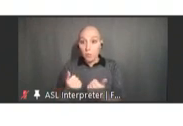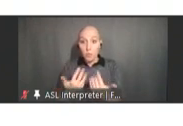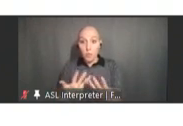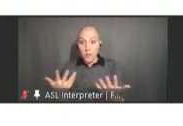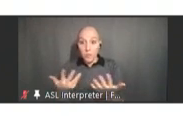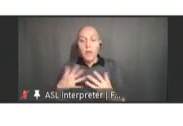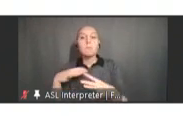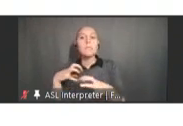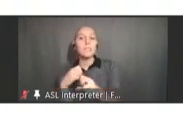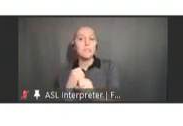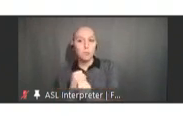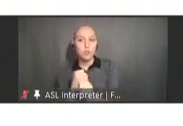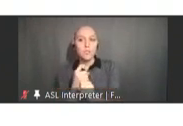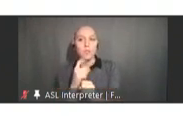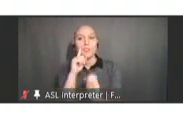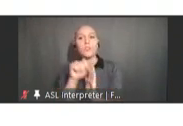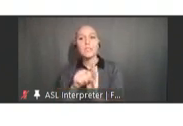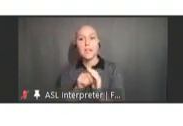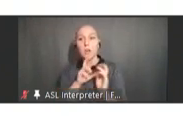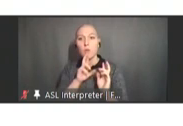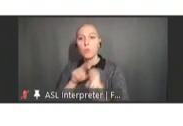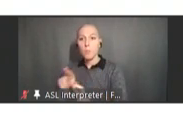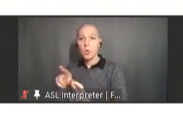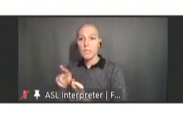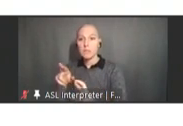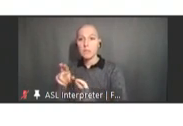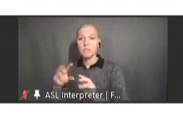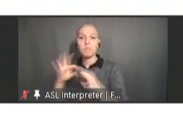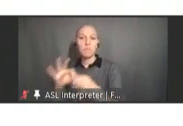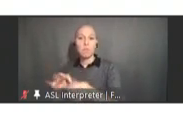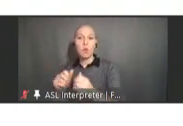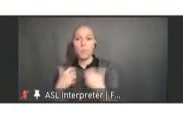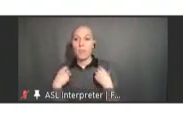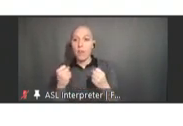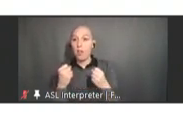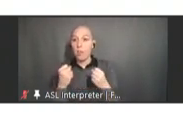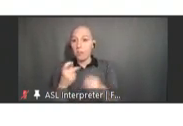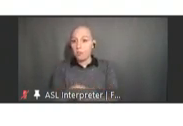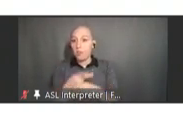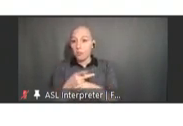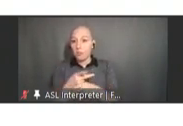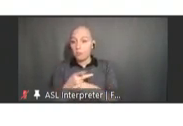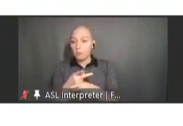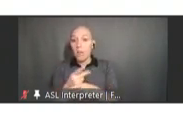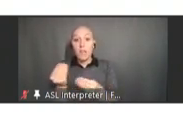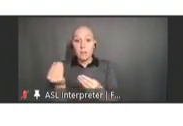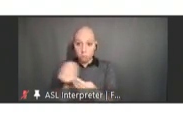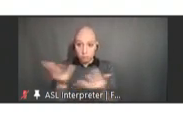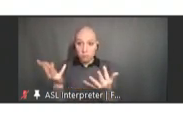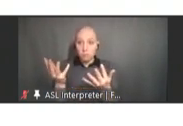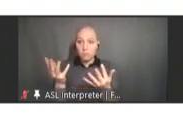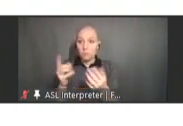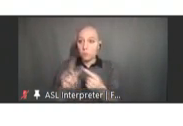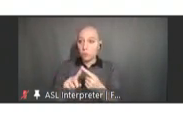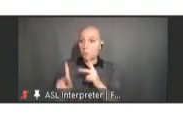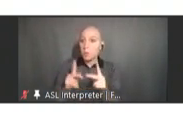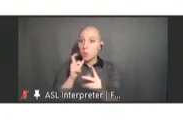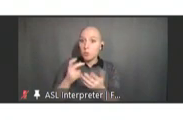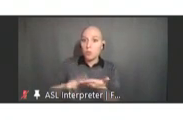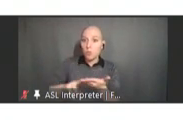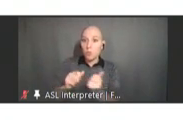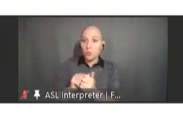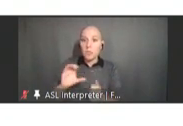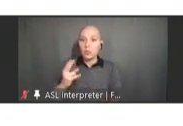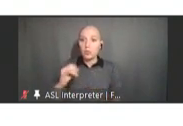summarizations of state reporting on healthcare furnished to children and adults enrolled in Medicaid and CHIP and primarily reflect